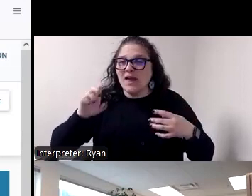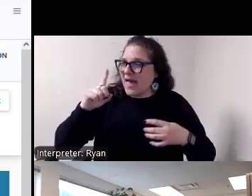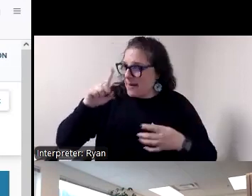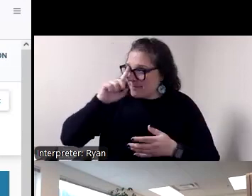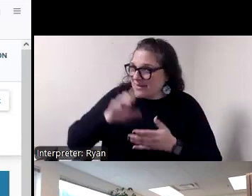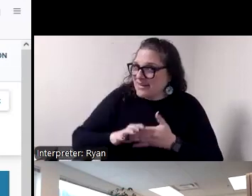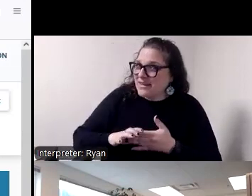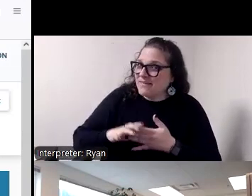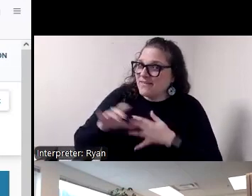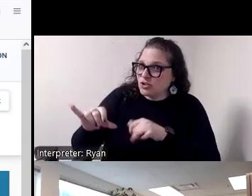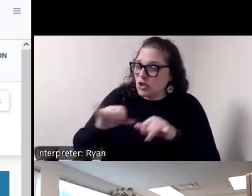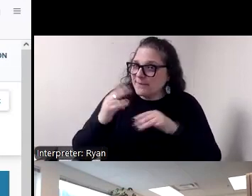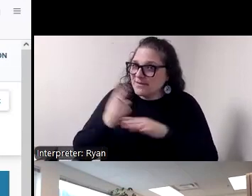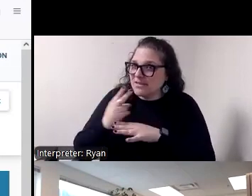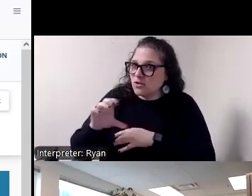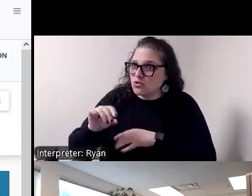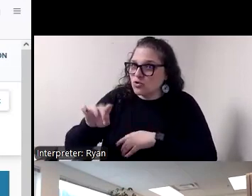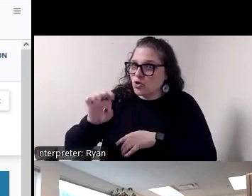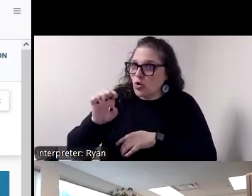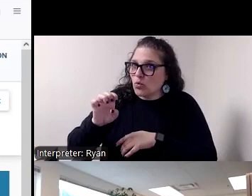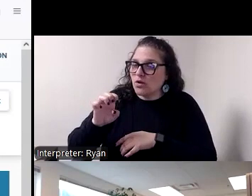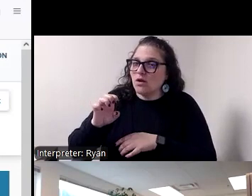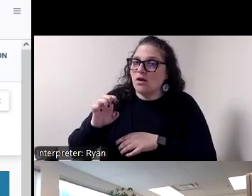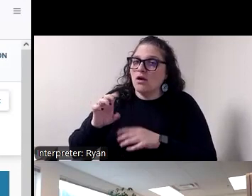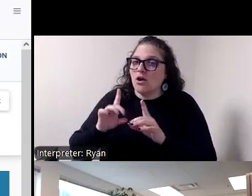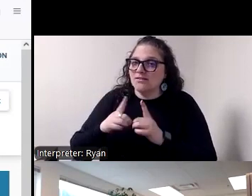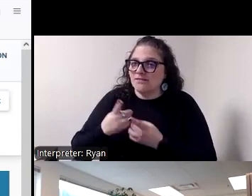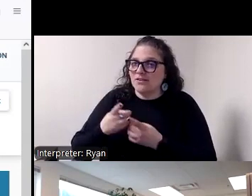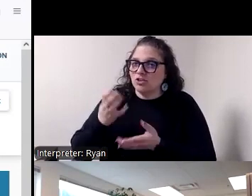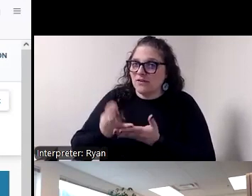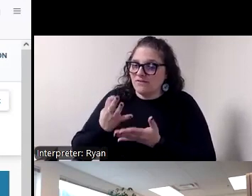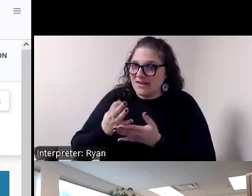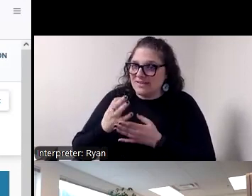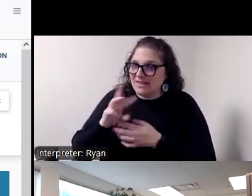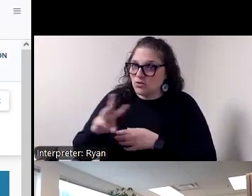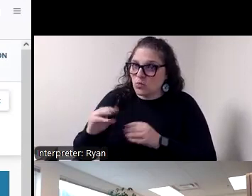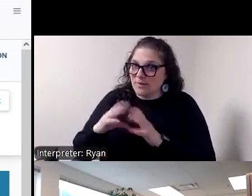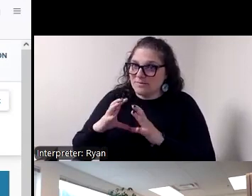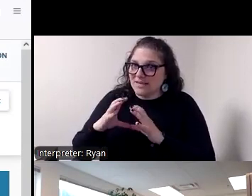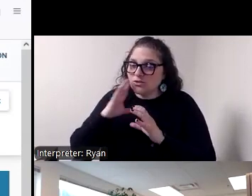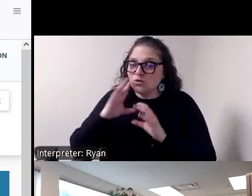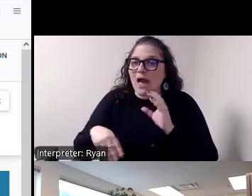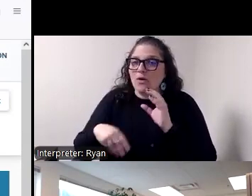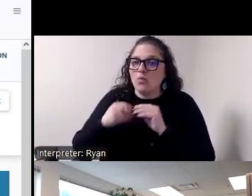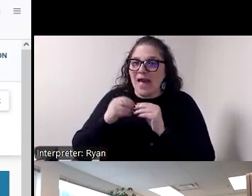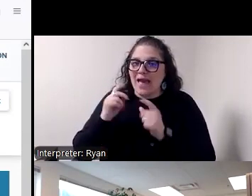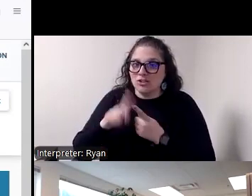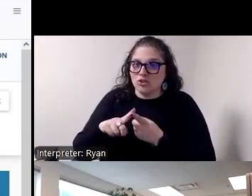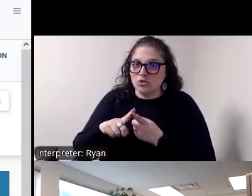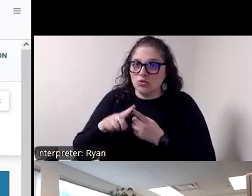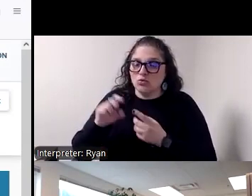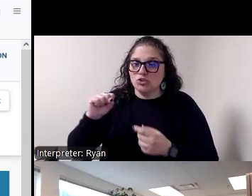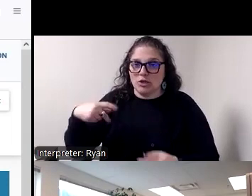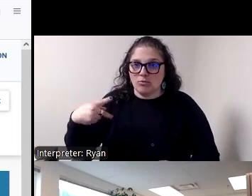of commonly used codes on the Division of Finance website. So I can make sure to add that to SharePoint for